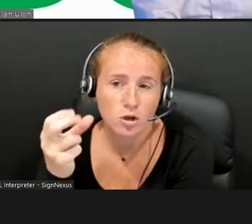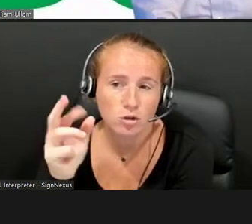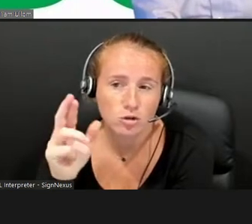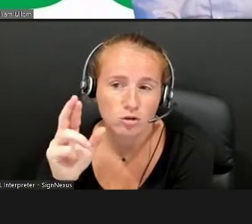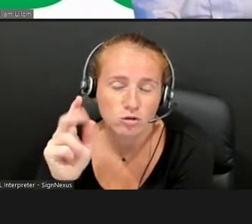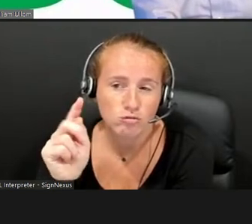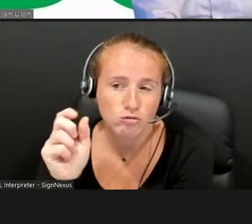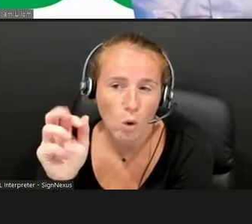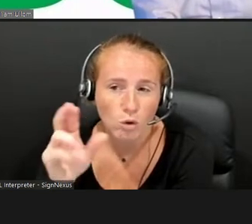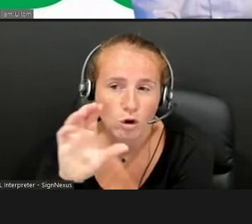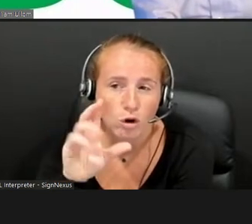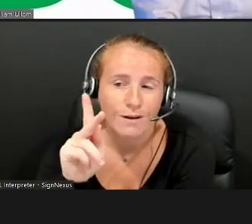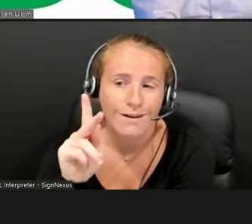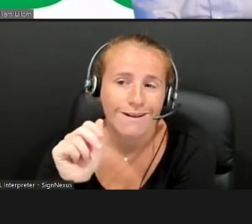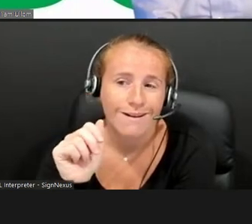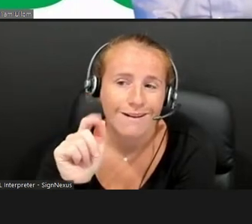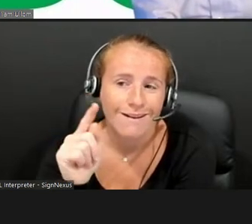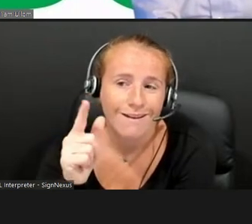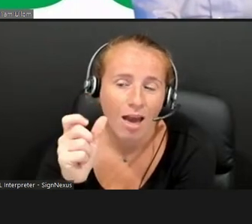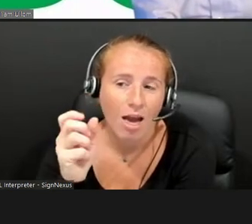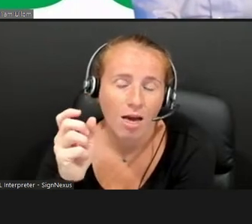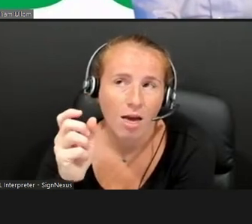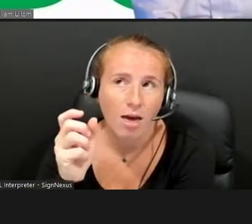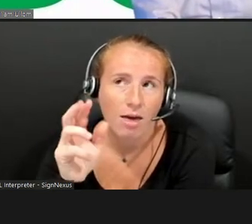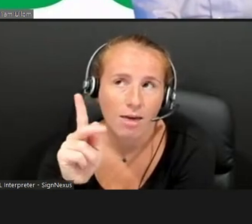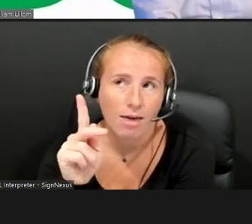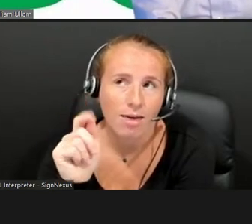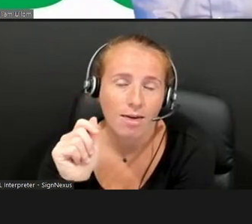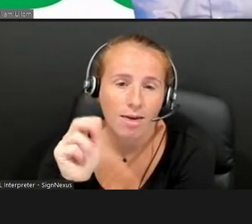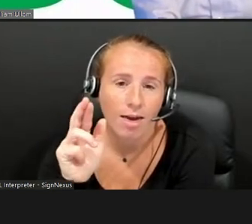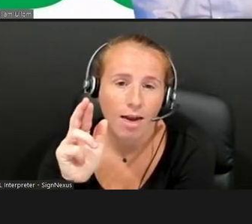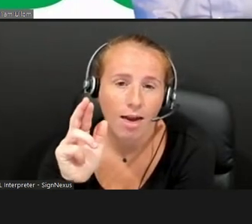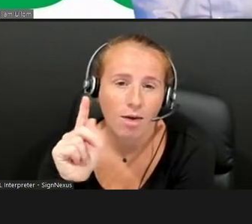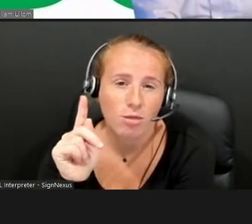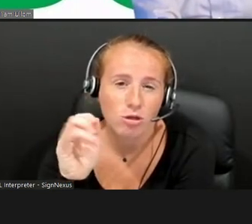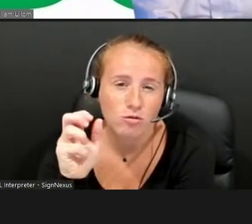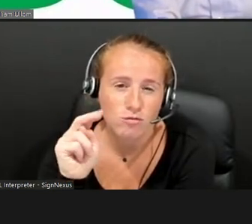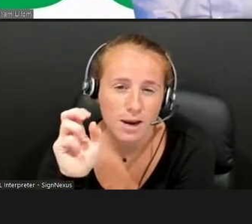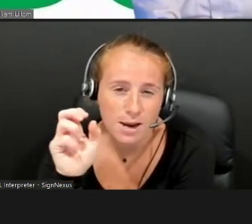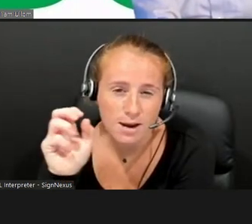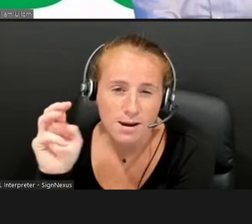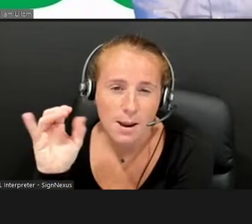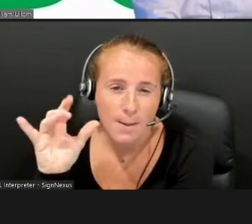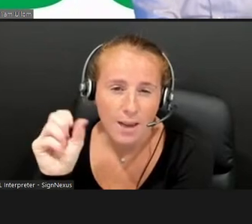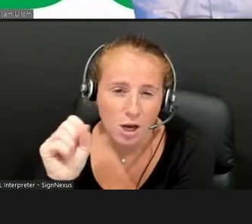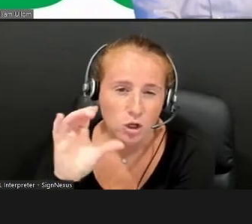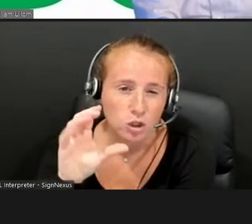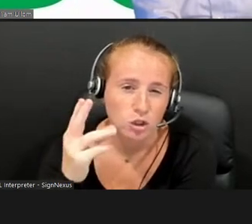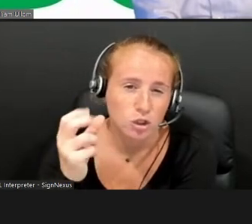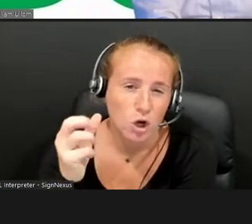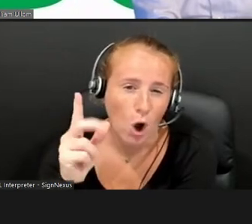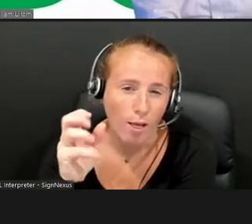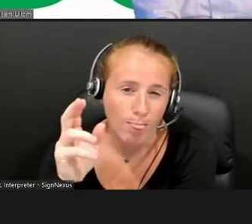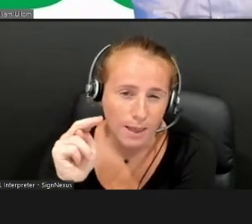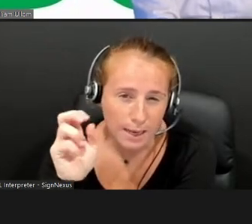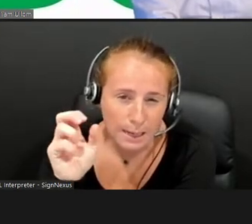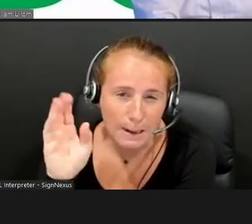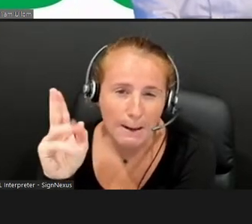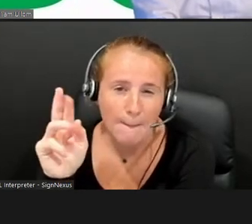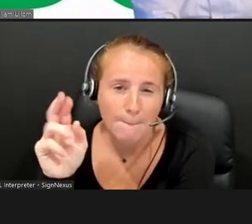Catherine Myers Charlene Burke Charles U